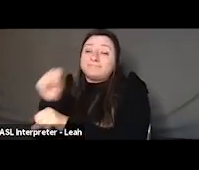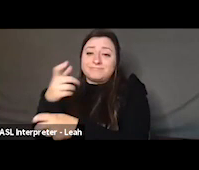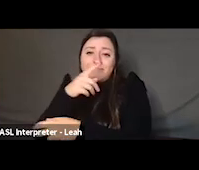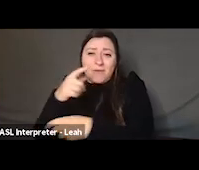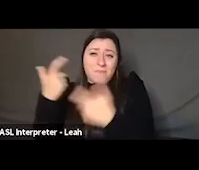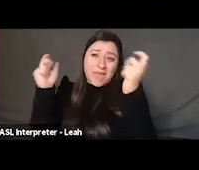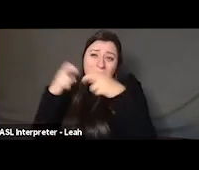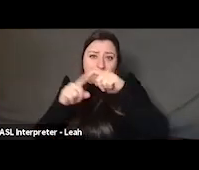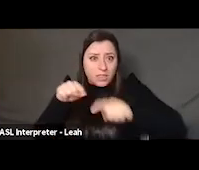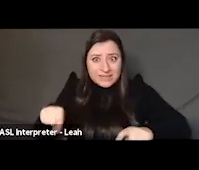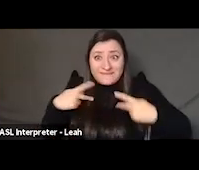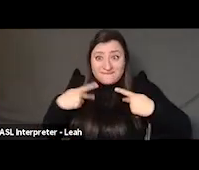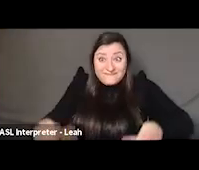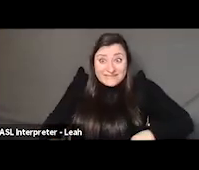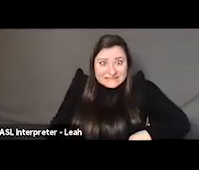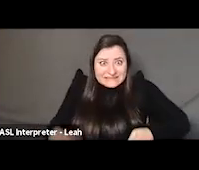us.